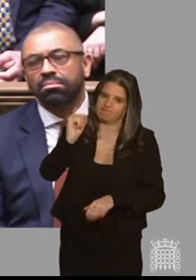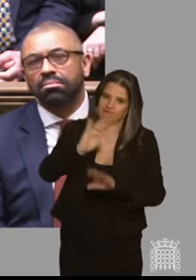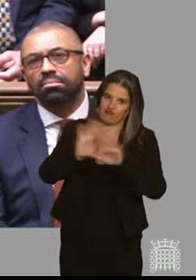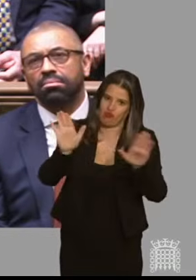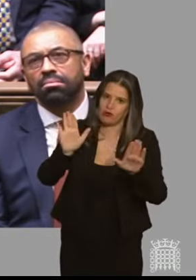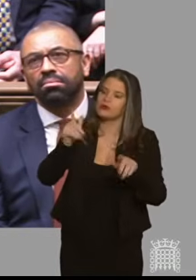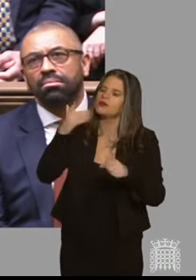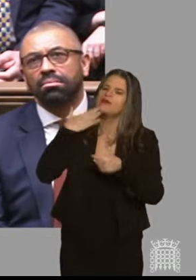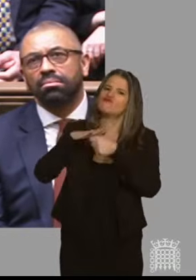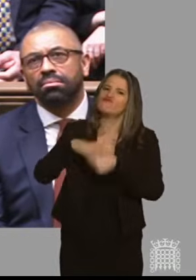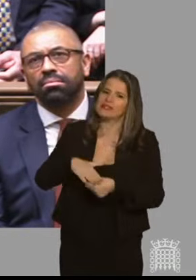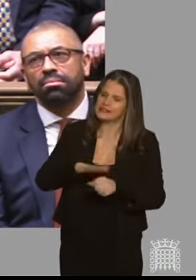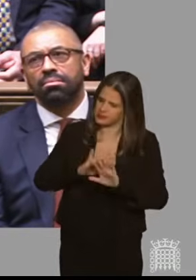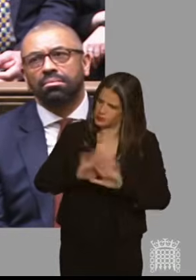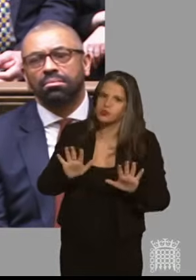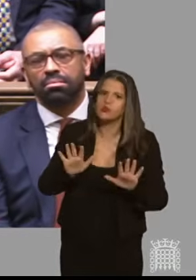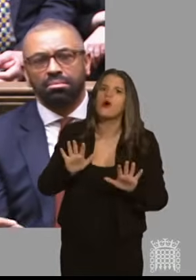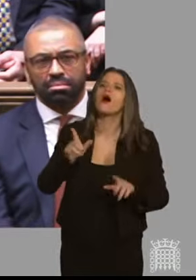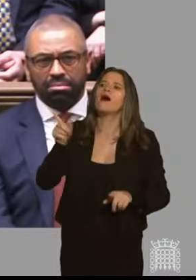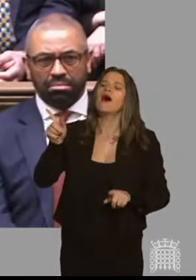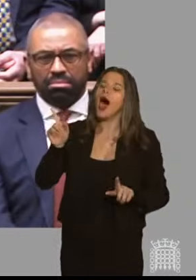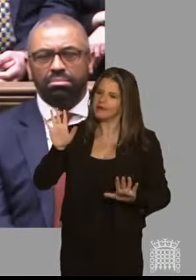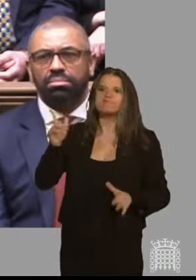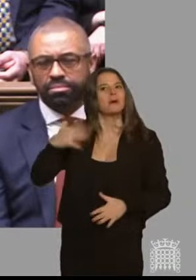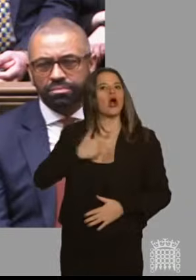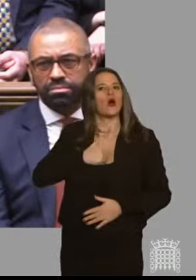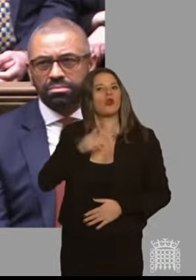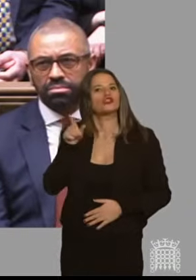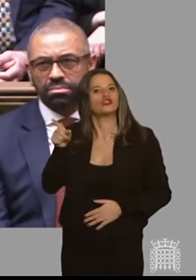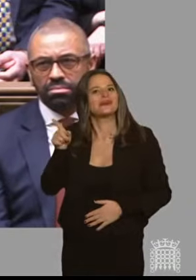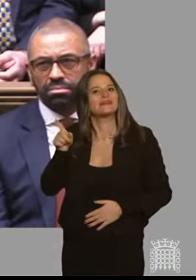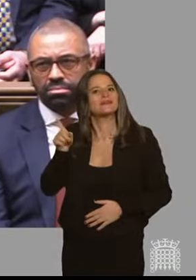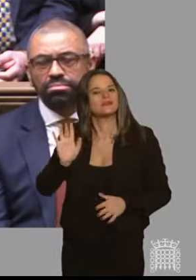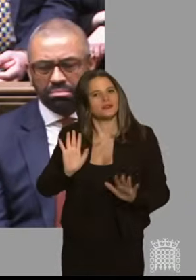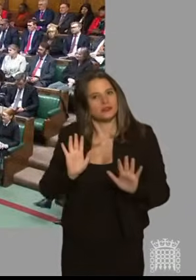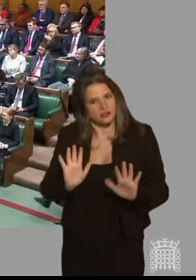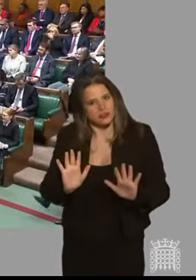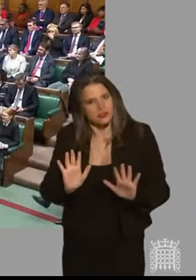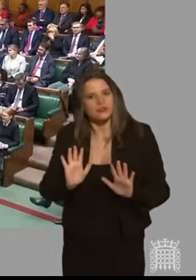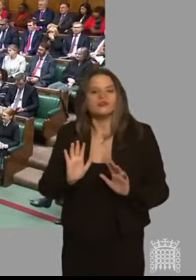place for racism in Britain, and the government that I lead is living proof of that.